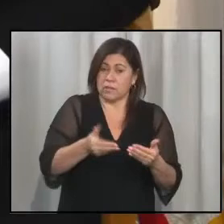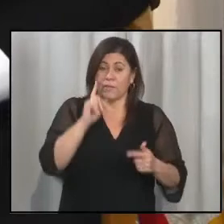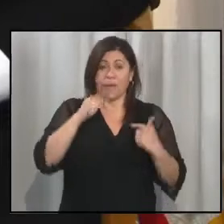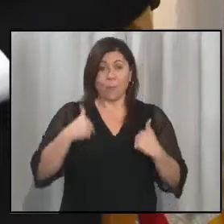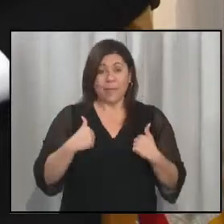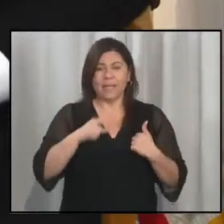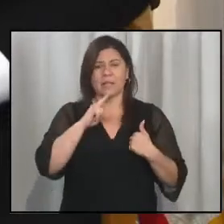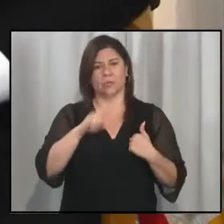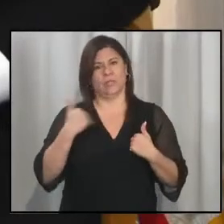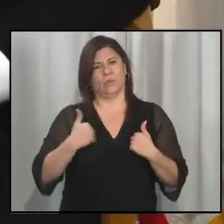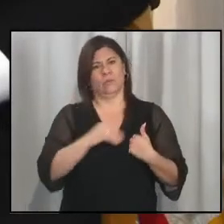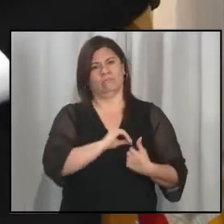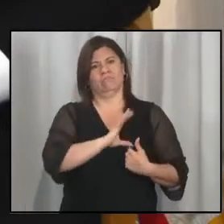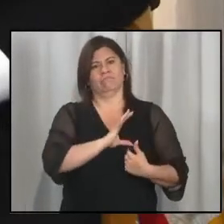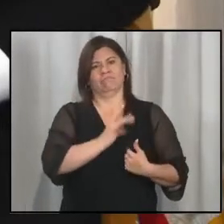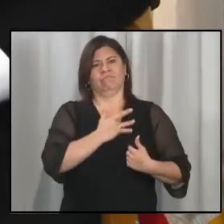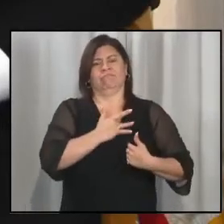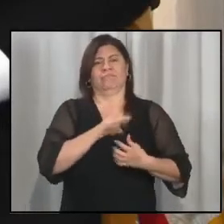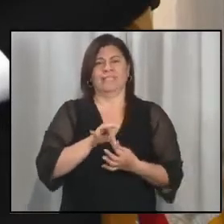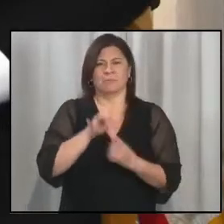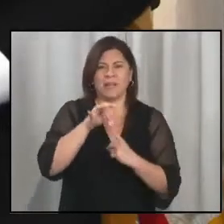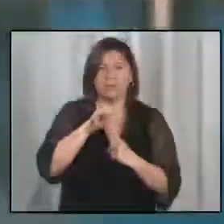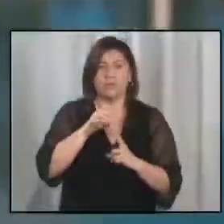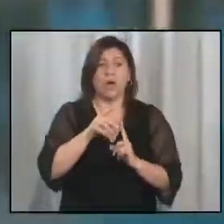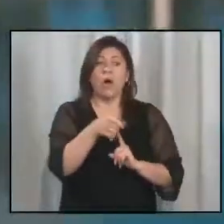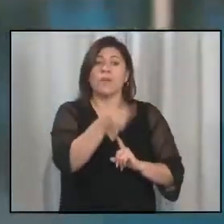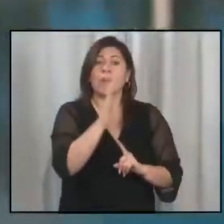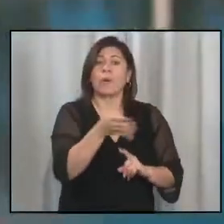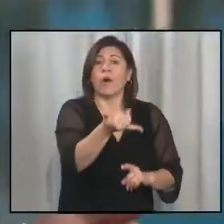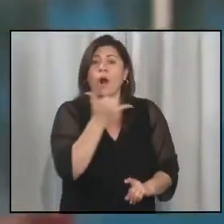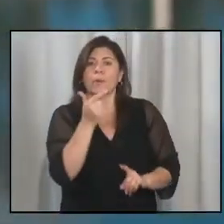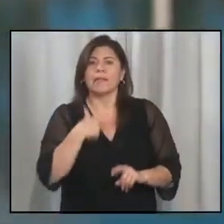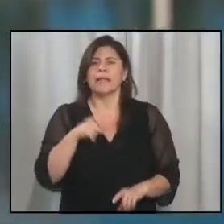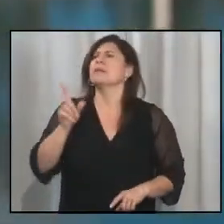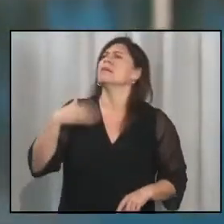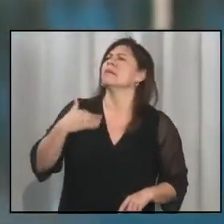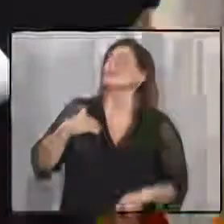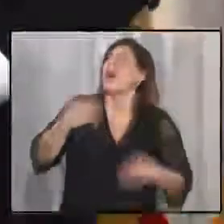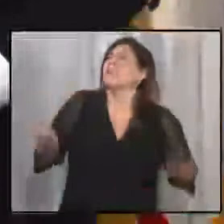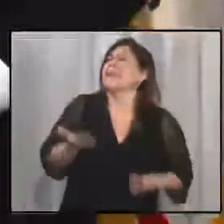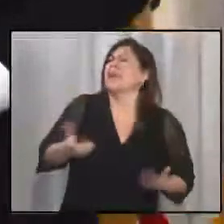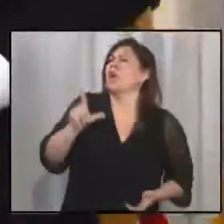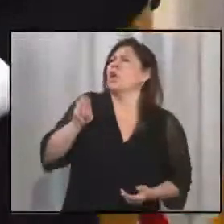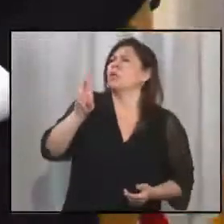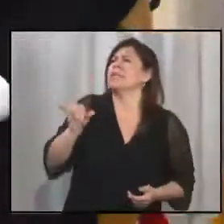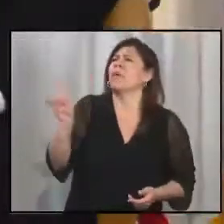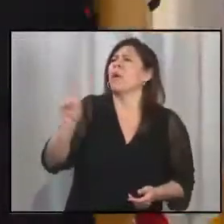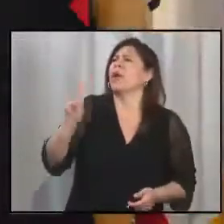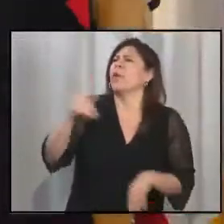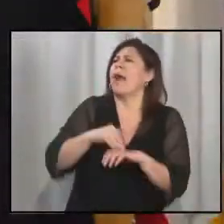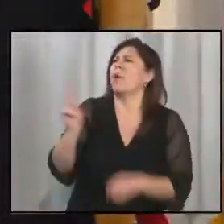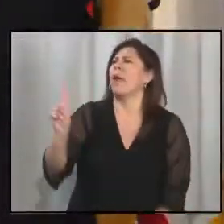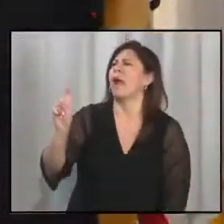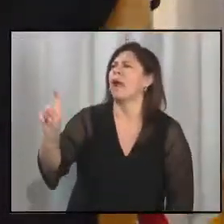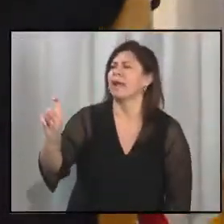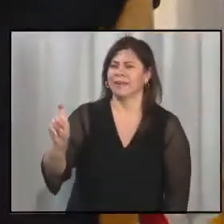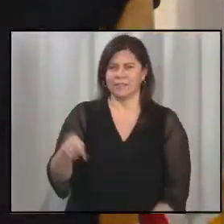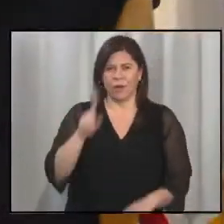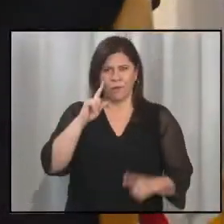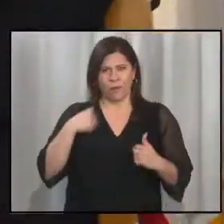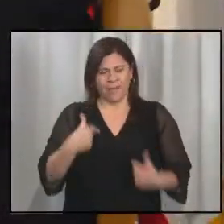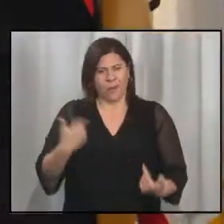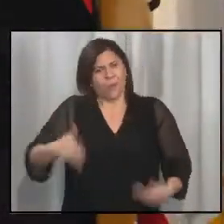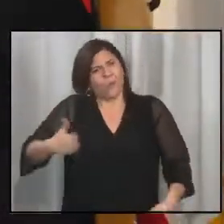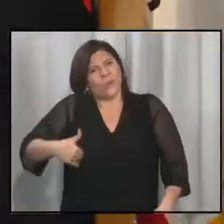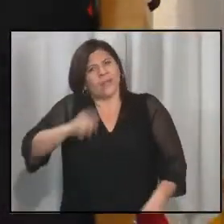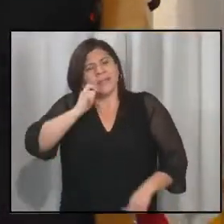real special. They call me like, I'm here, Lucy, where you at? Today right. I had to tell them I was with you. Nice. Yeah, that's awesome.